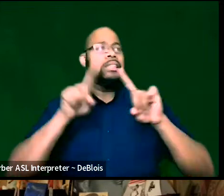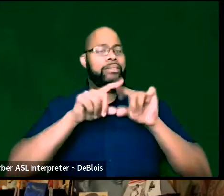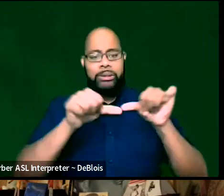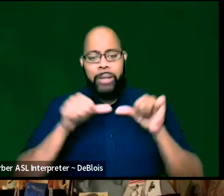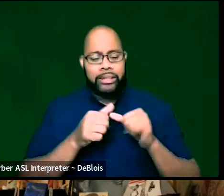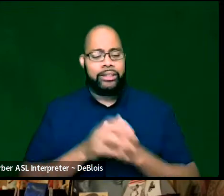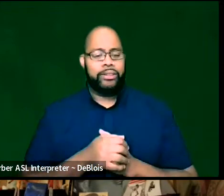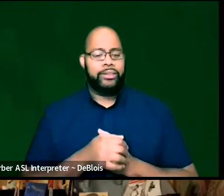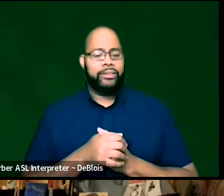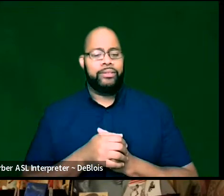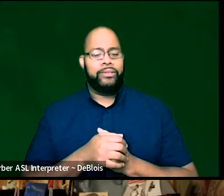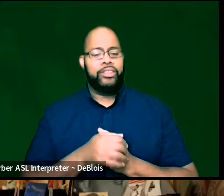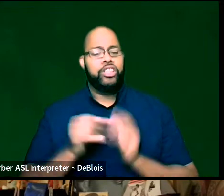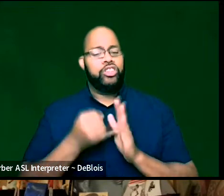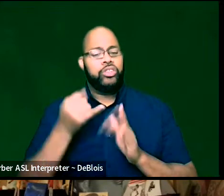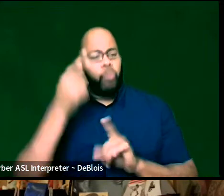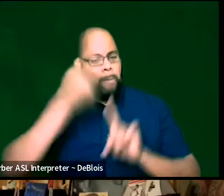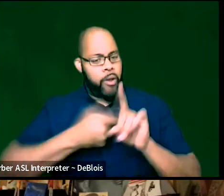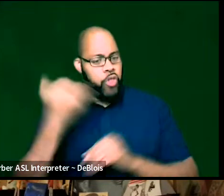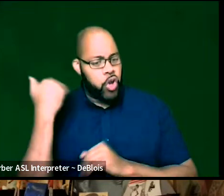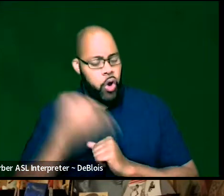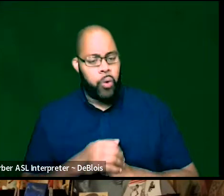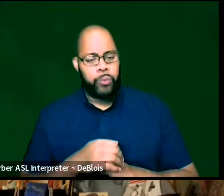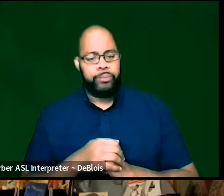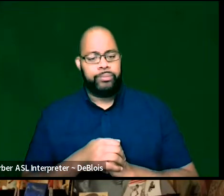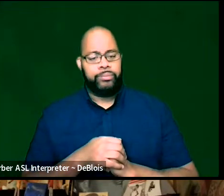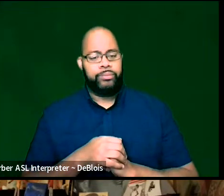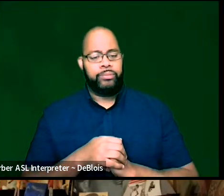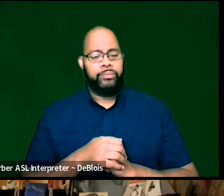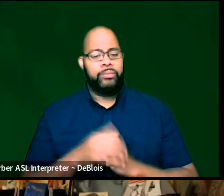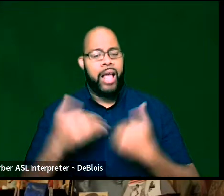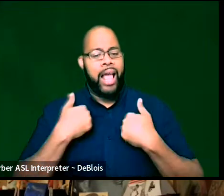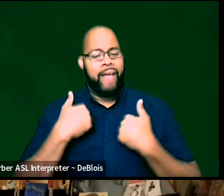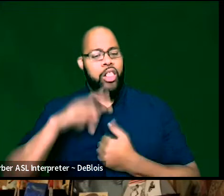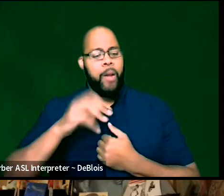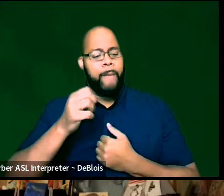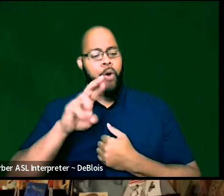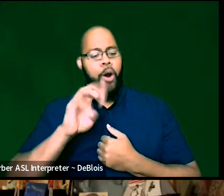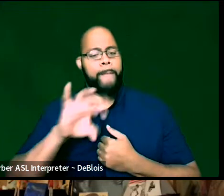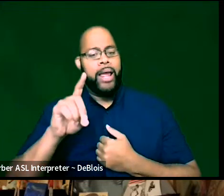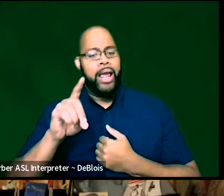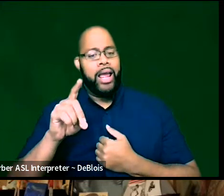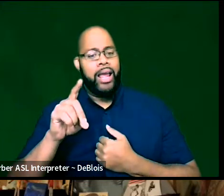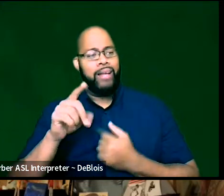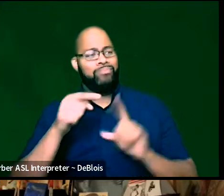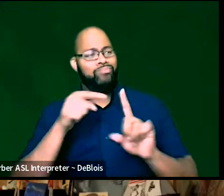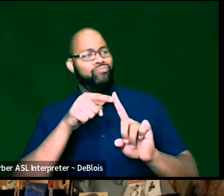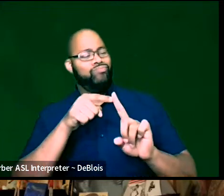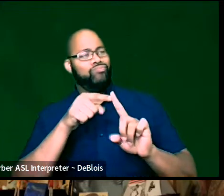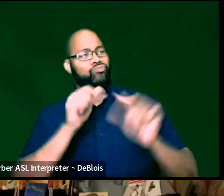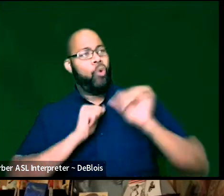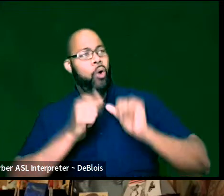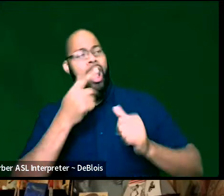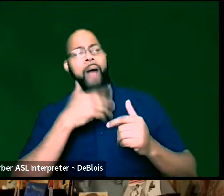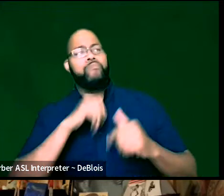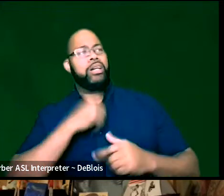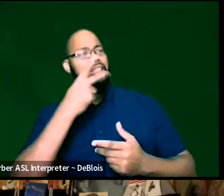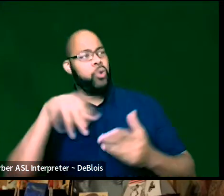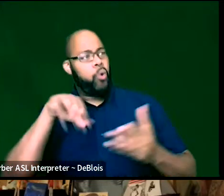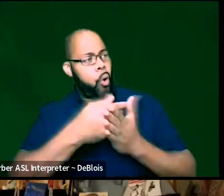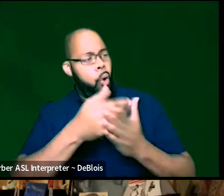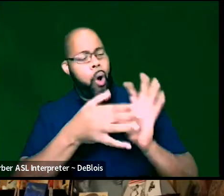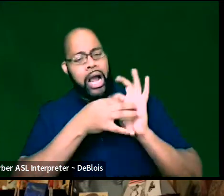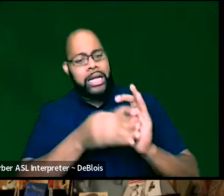and places. Just a month ago, there was the Little Mermaid premiere, and I was so proud to see you all